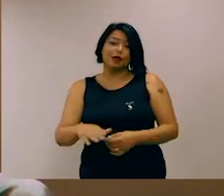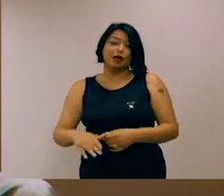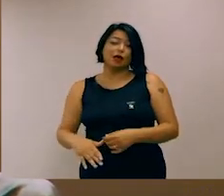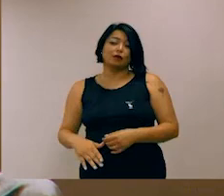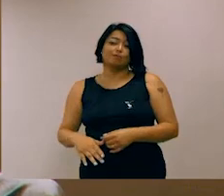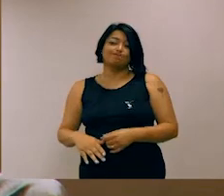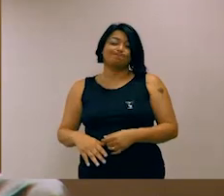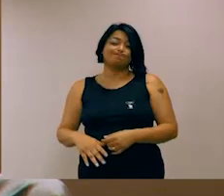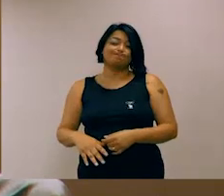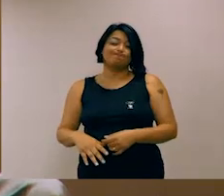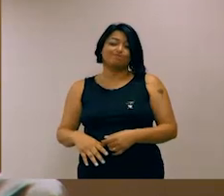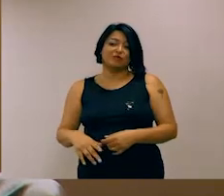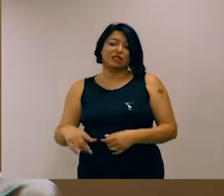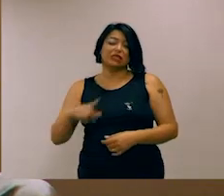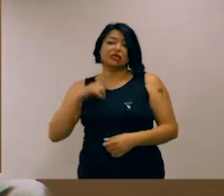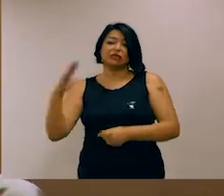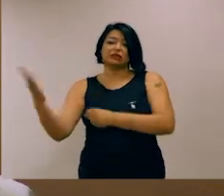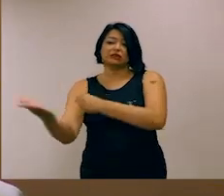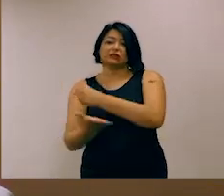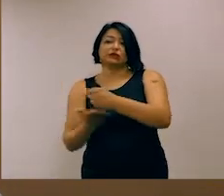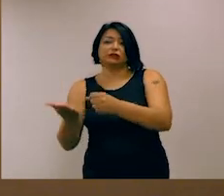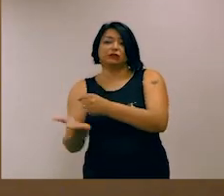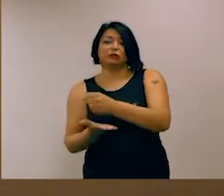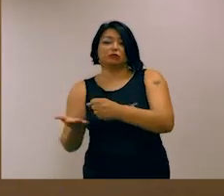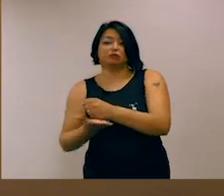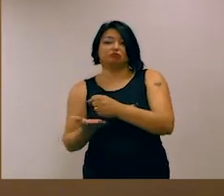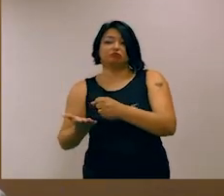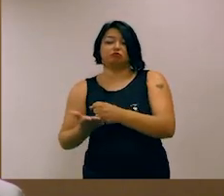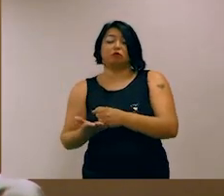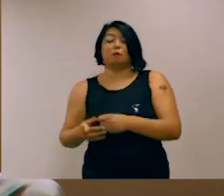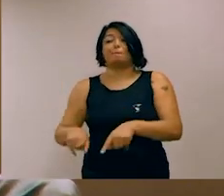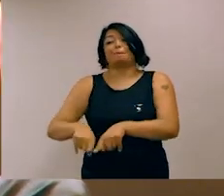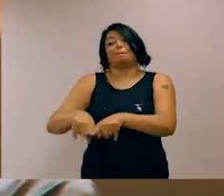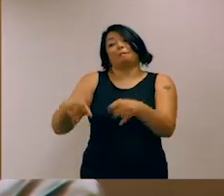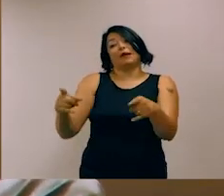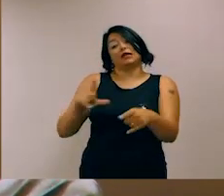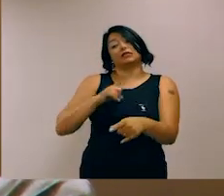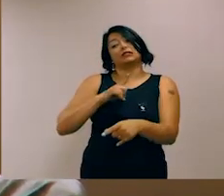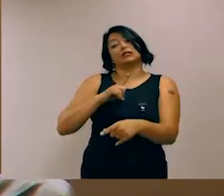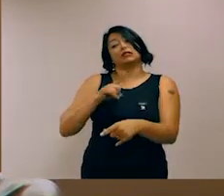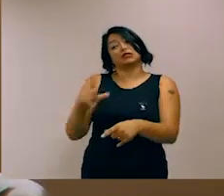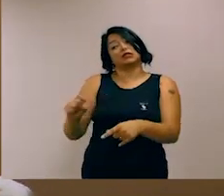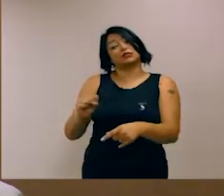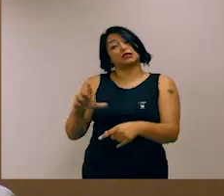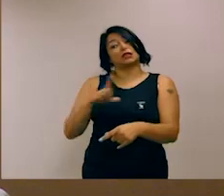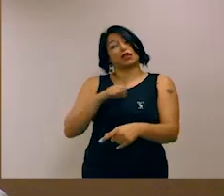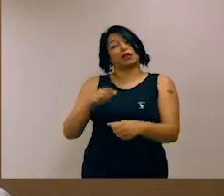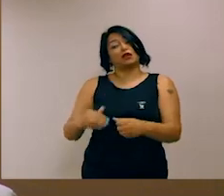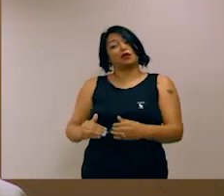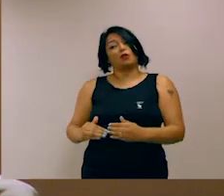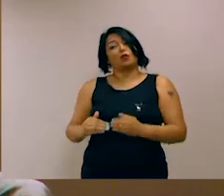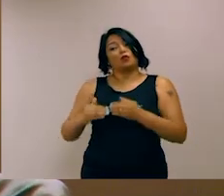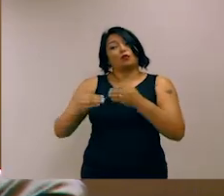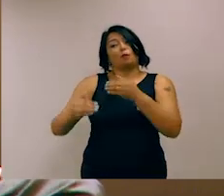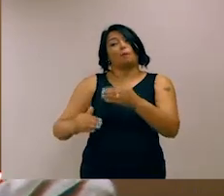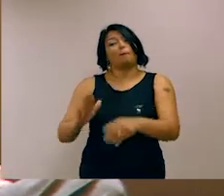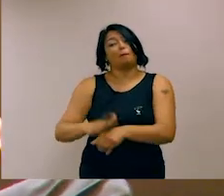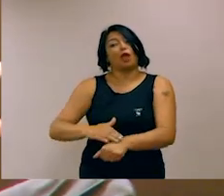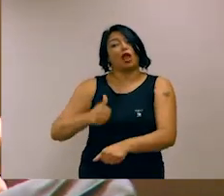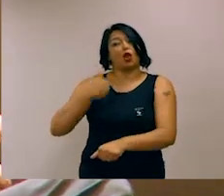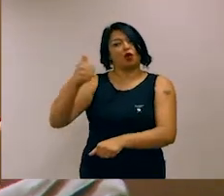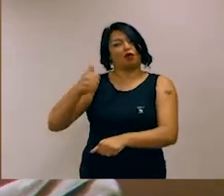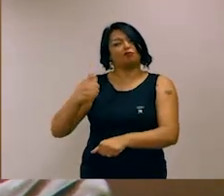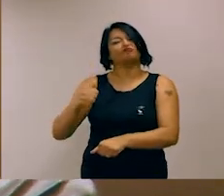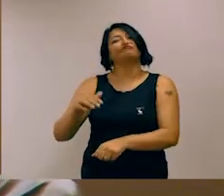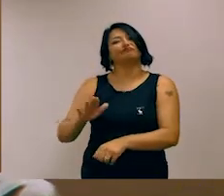advanced, so you could do better also with observational data, which we actually do as well. I mean, the model